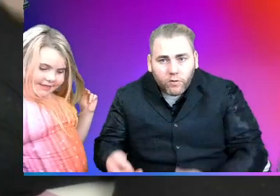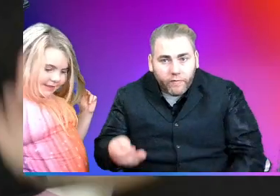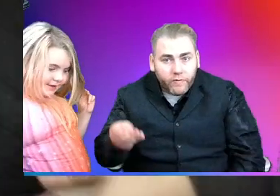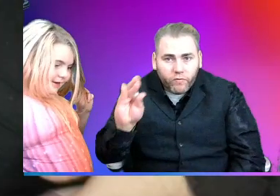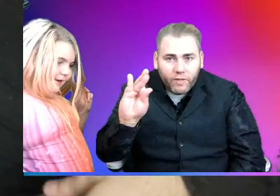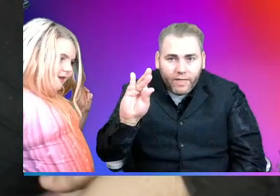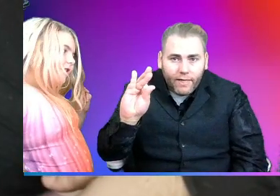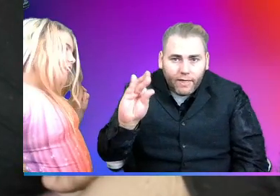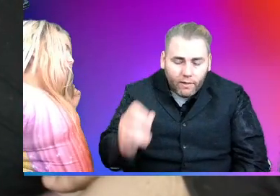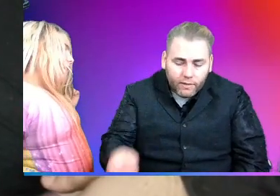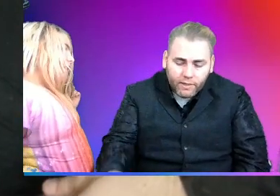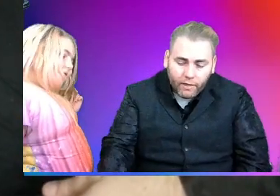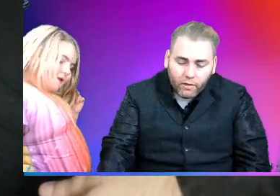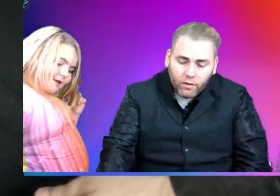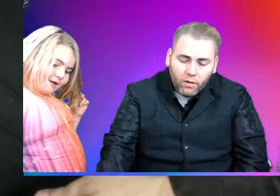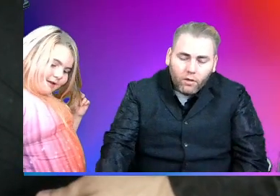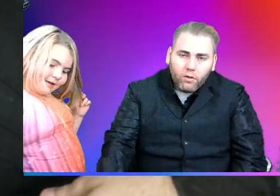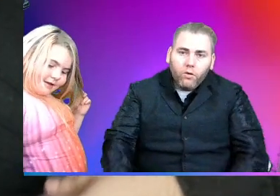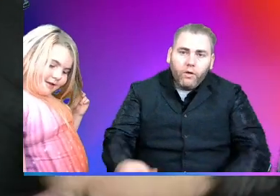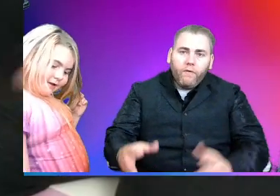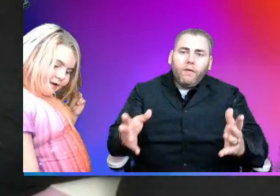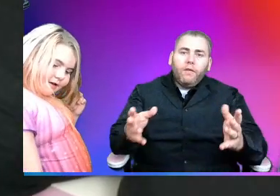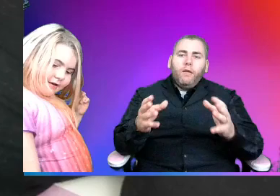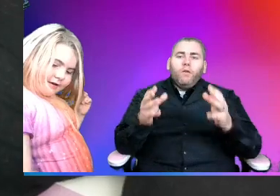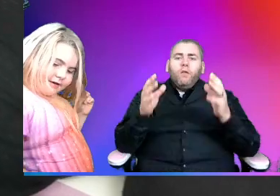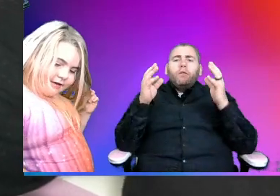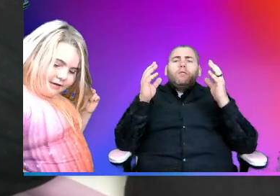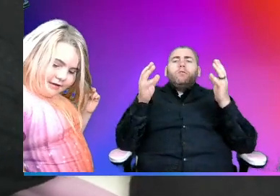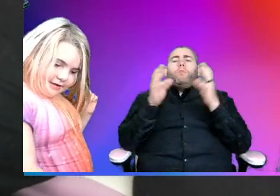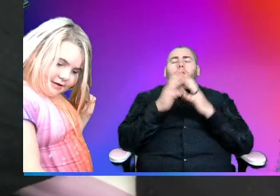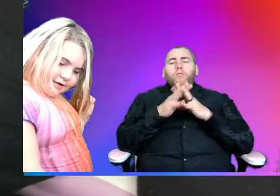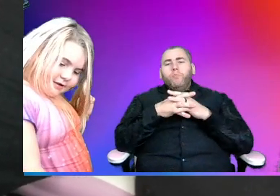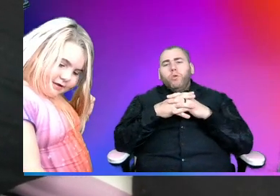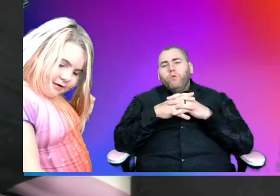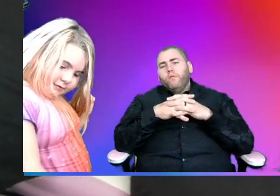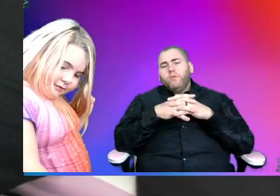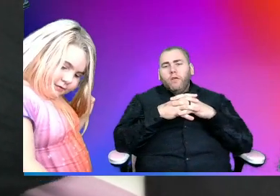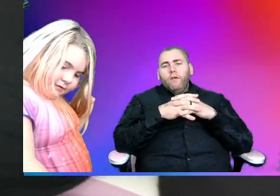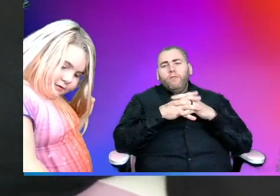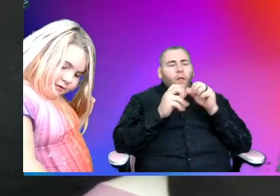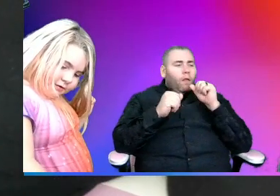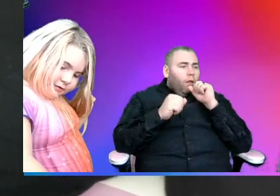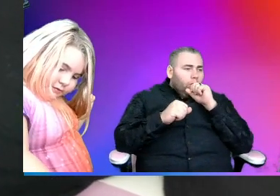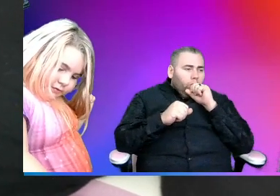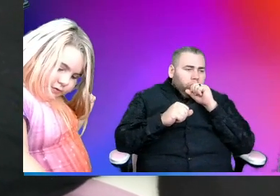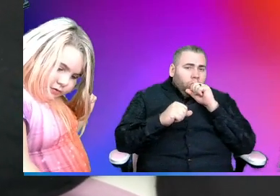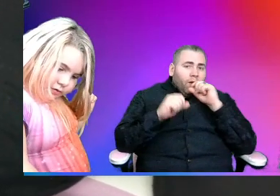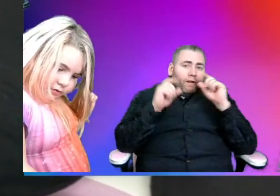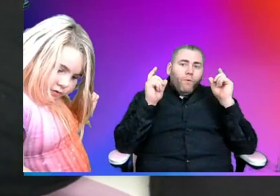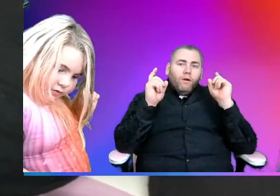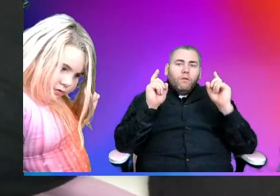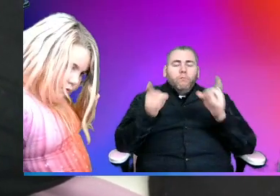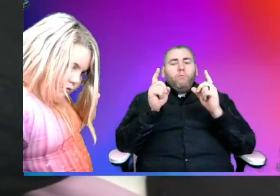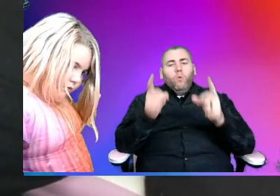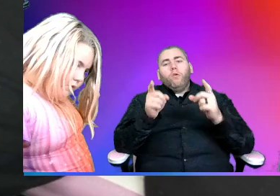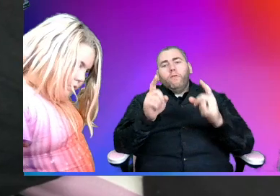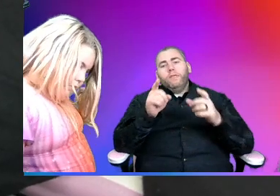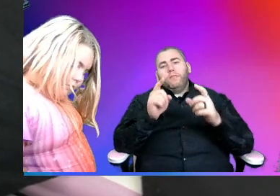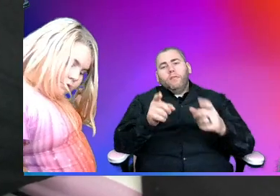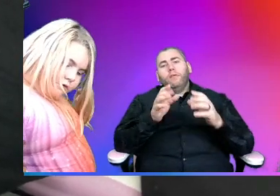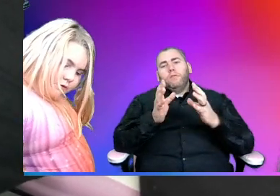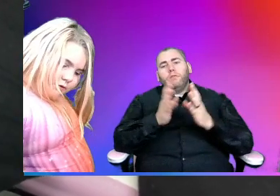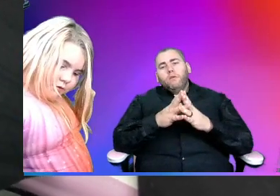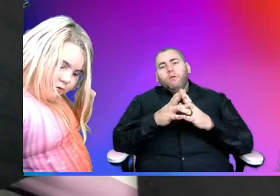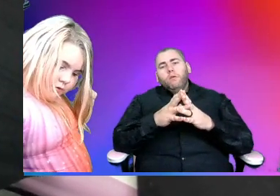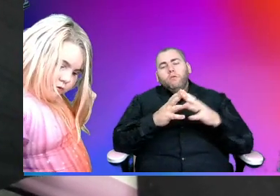Of course, we've just retained it into this hand. You're learning everything today. You're learning so much beautiful stuff. Yeah. And if you want to learn more of